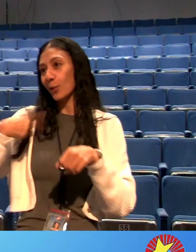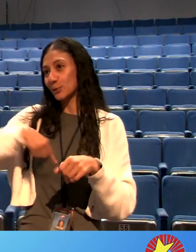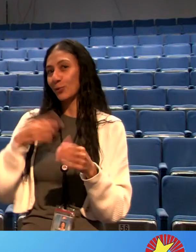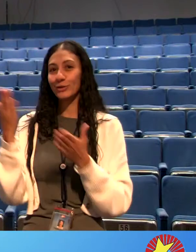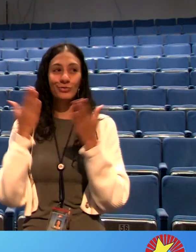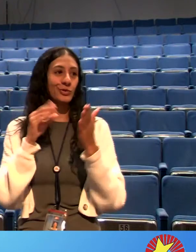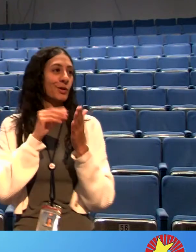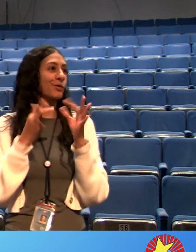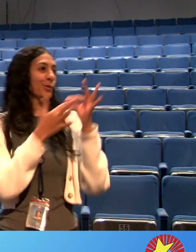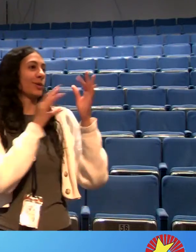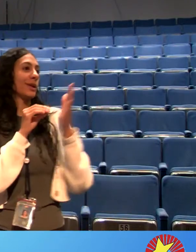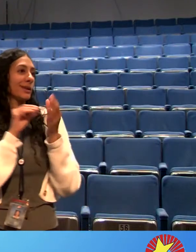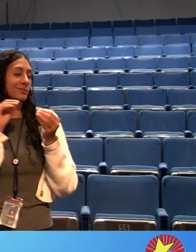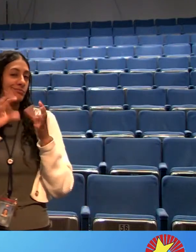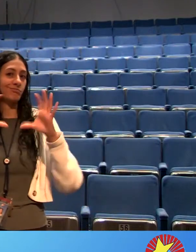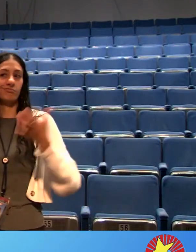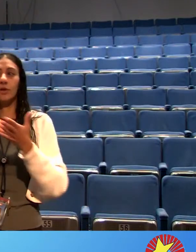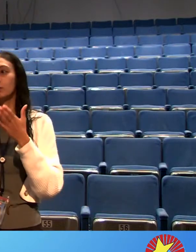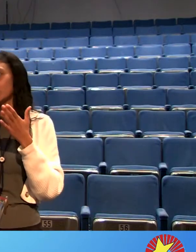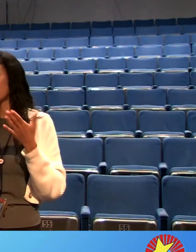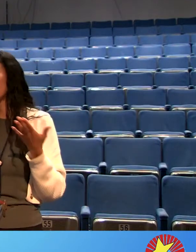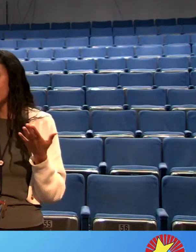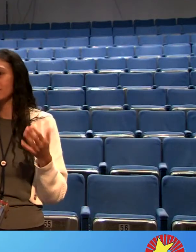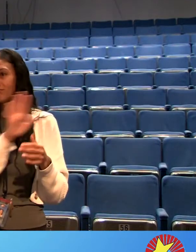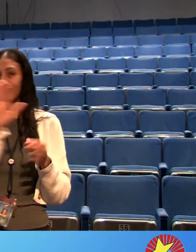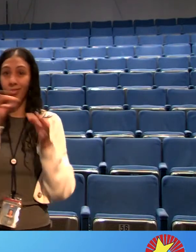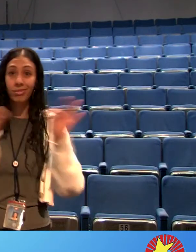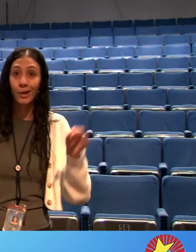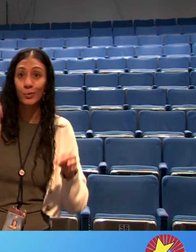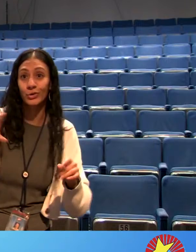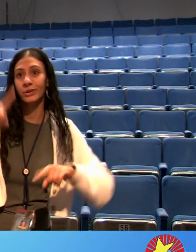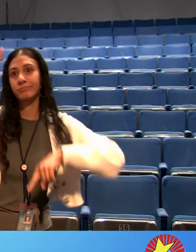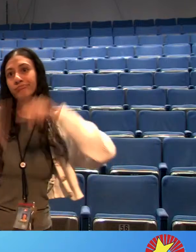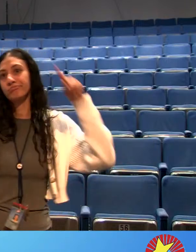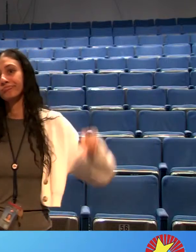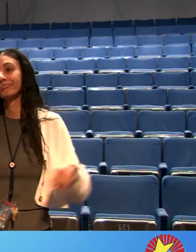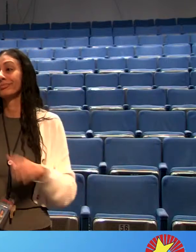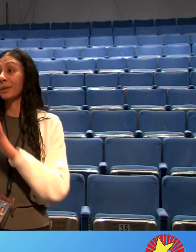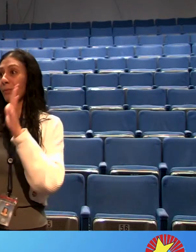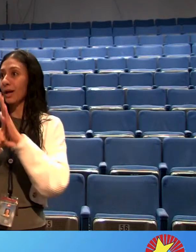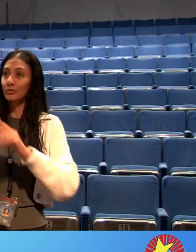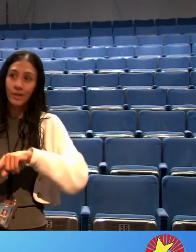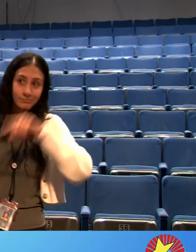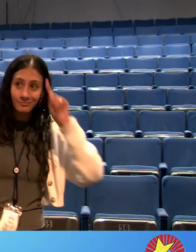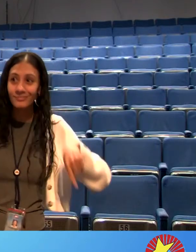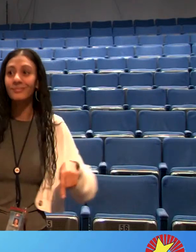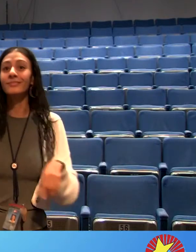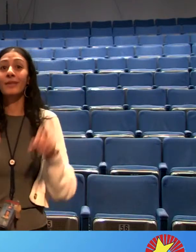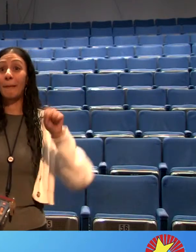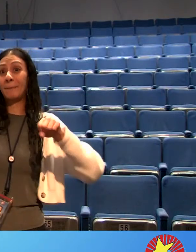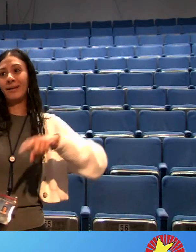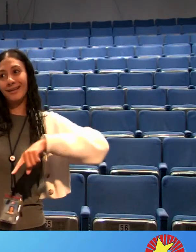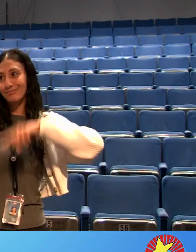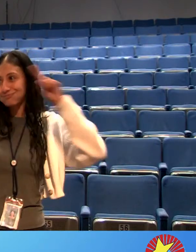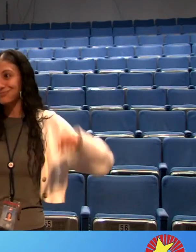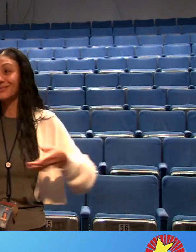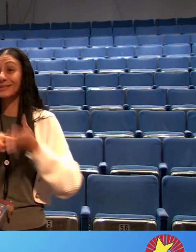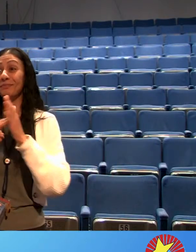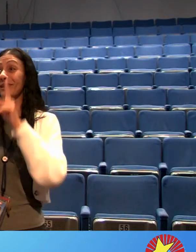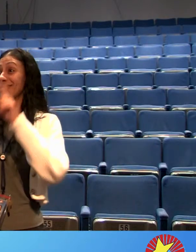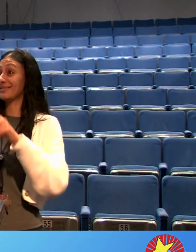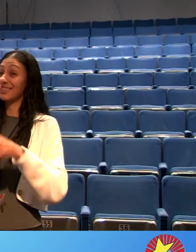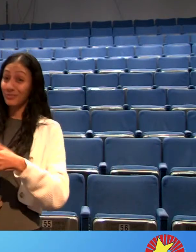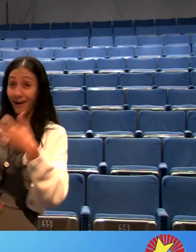assessments. Of course, we serve a unique population of students with a variety of language needs and backgrounds